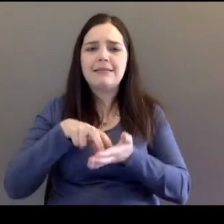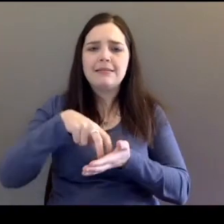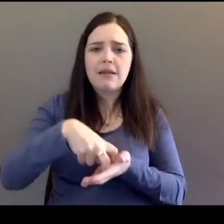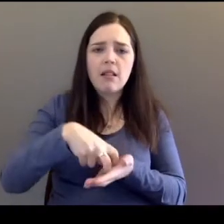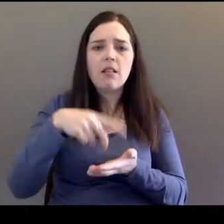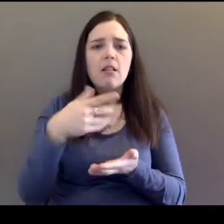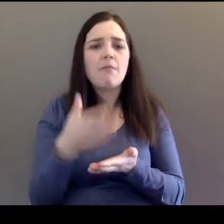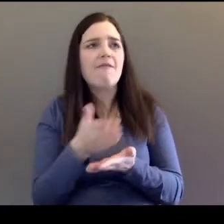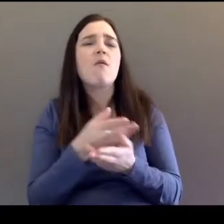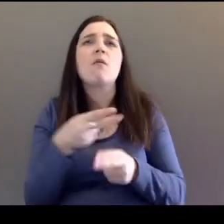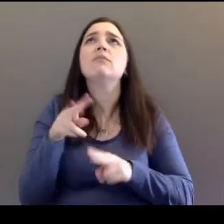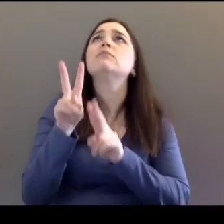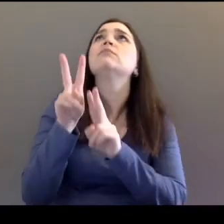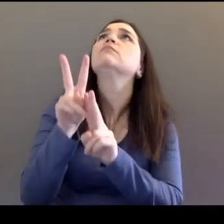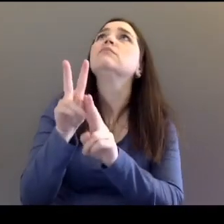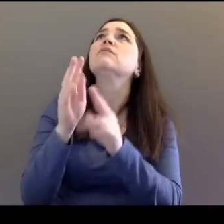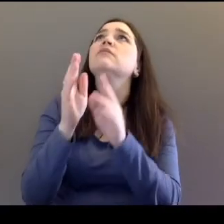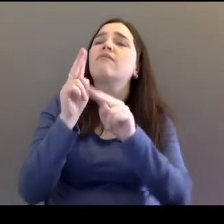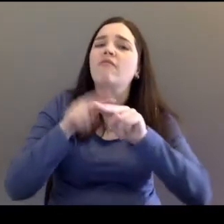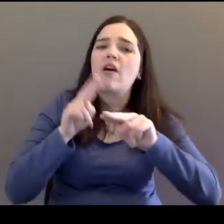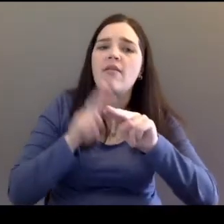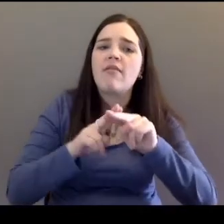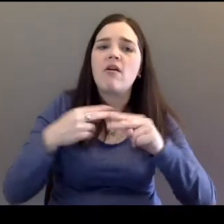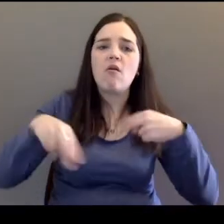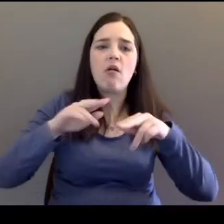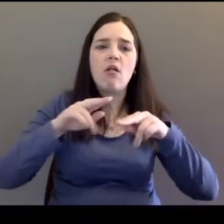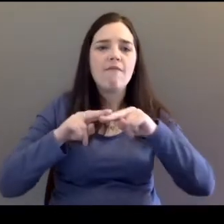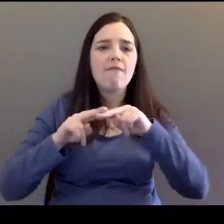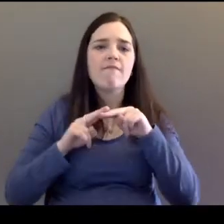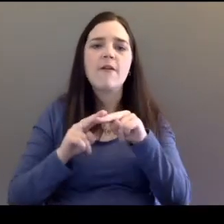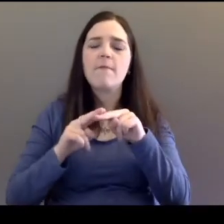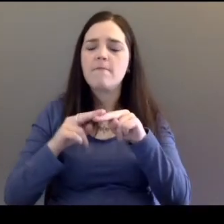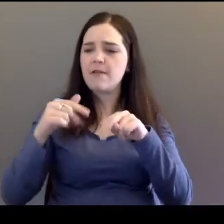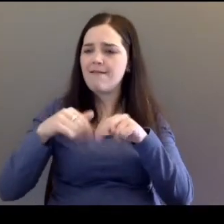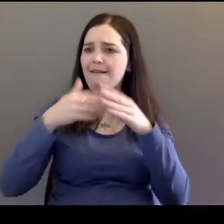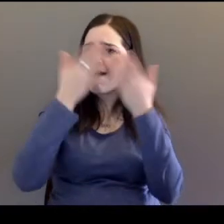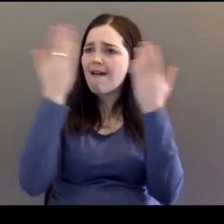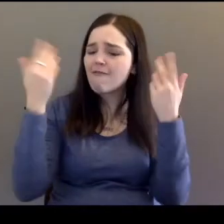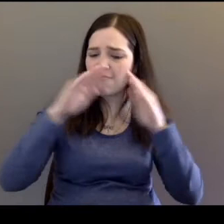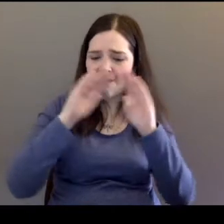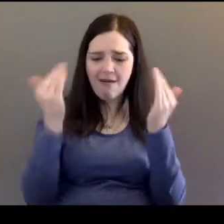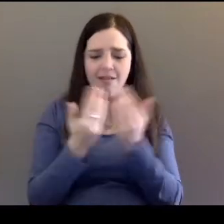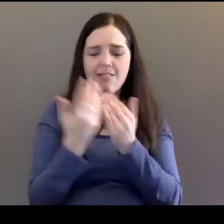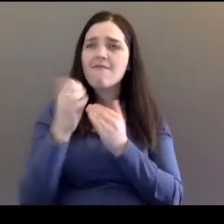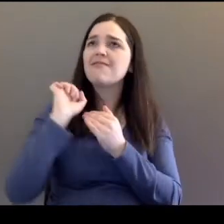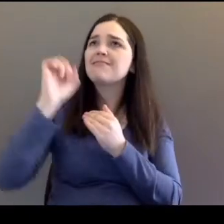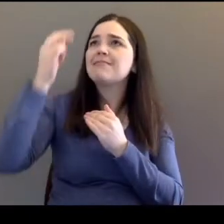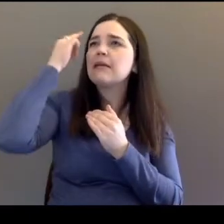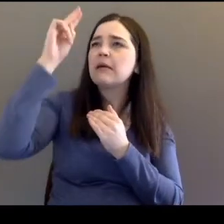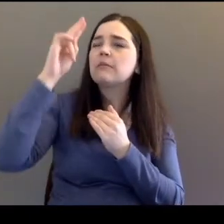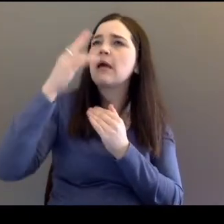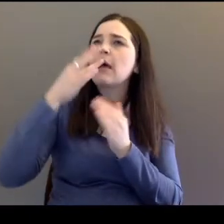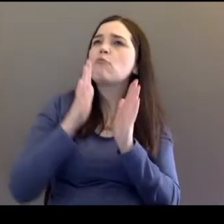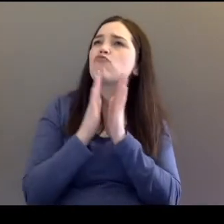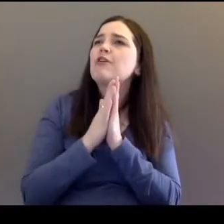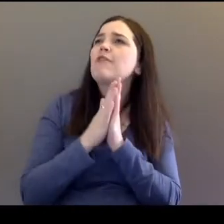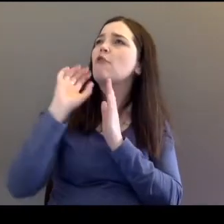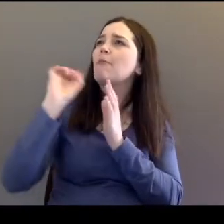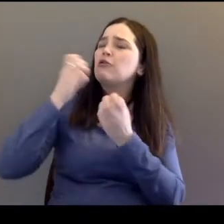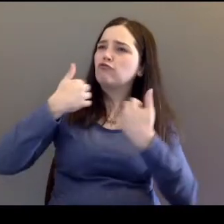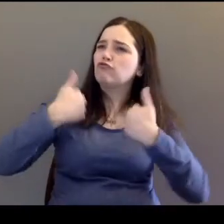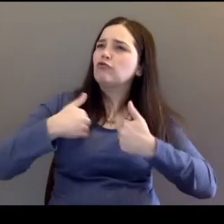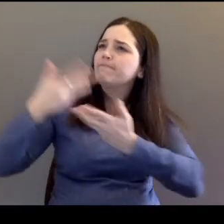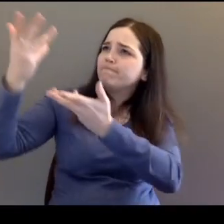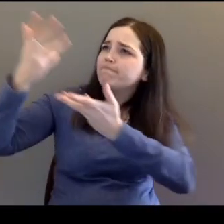every family in heaven and earth has its name. I pray that out of his glorious riches, he may strengthen you